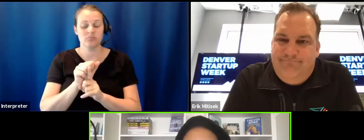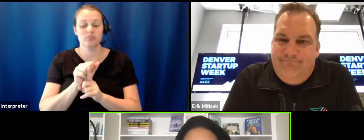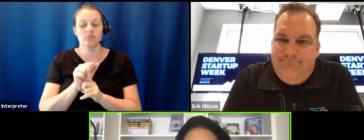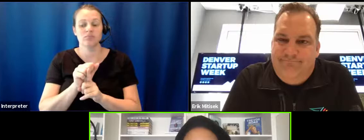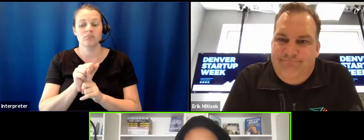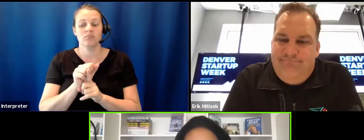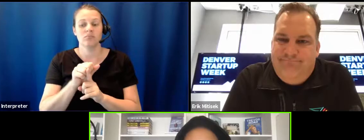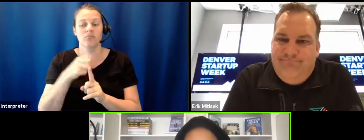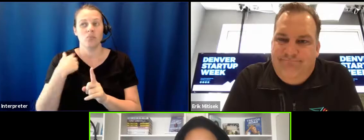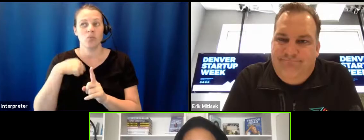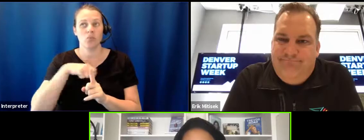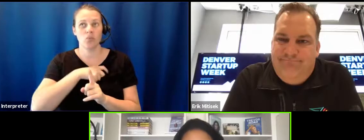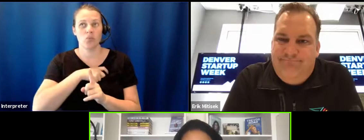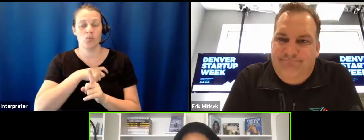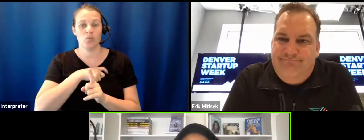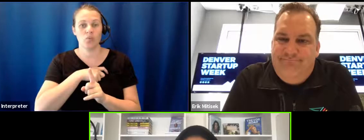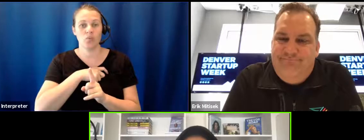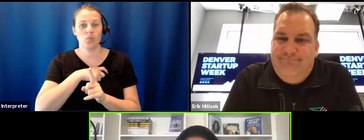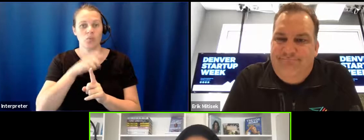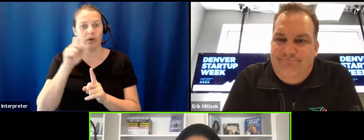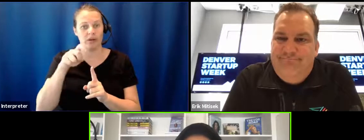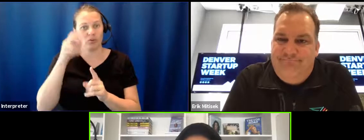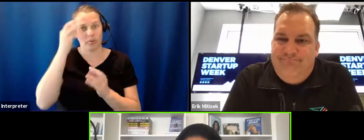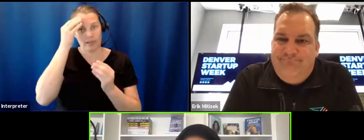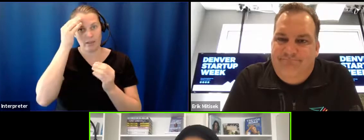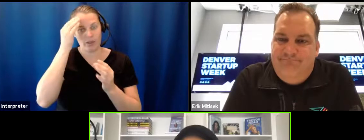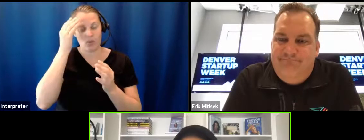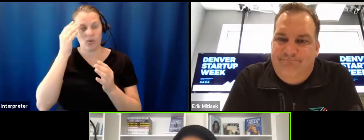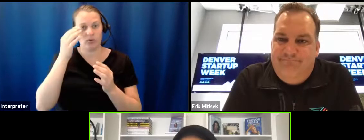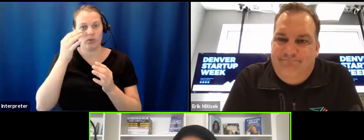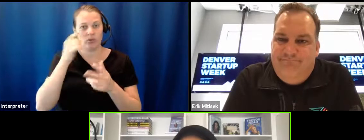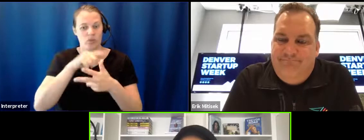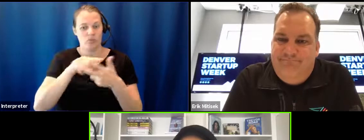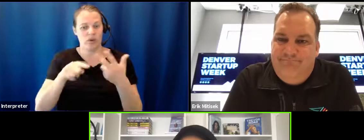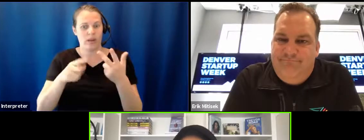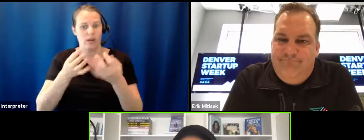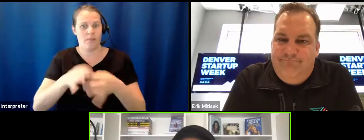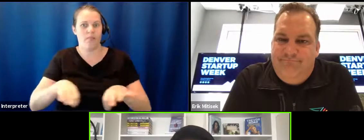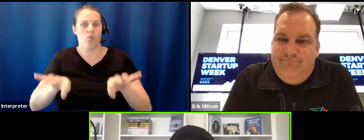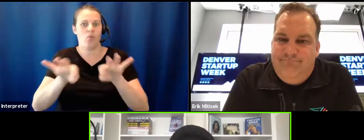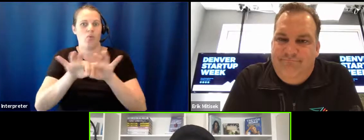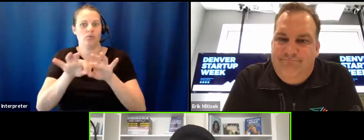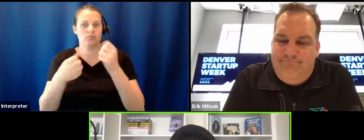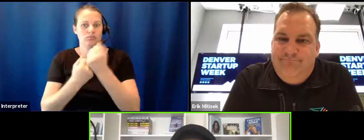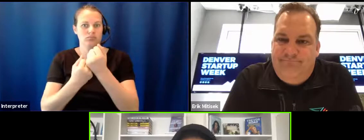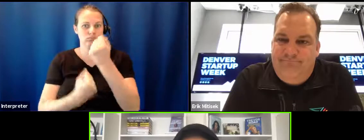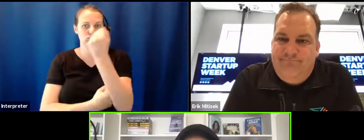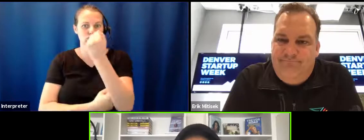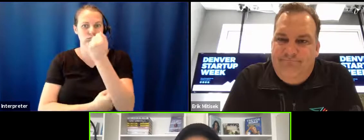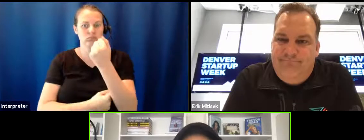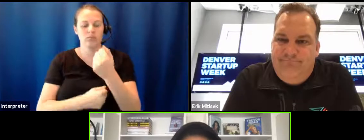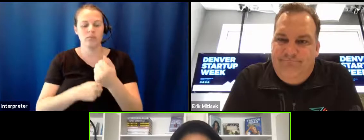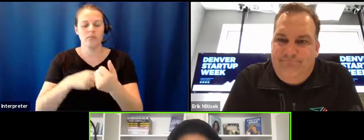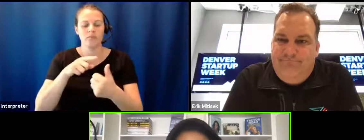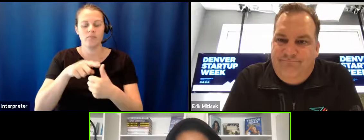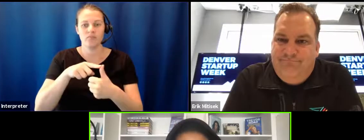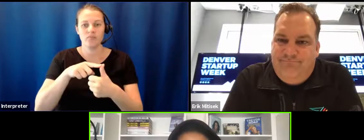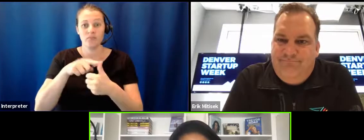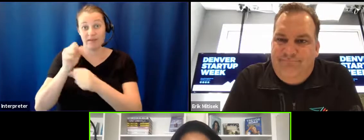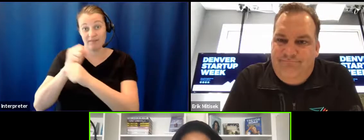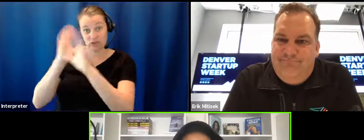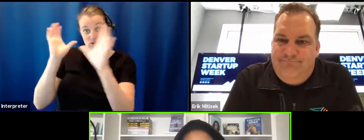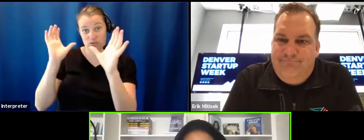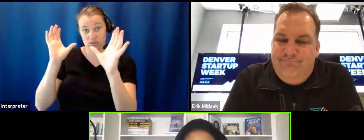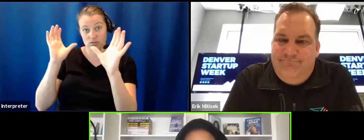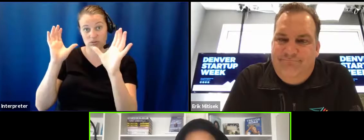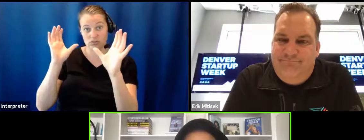we have to think about three pillars. One is vision, which is that vision of 100 companies and